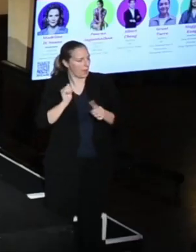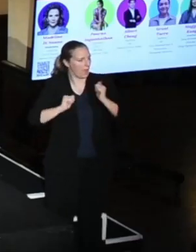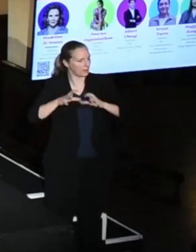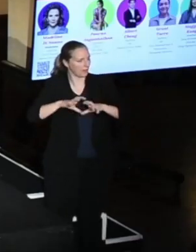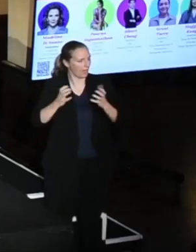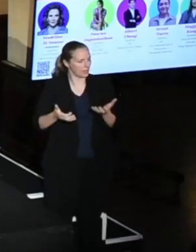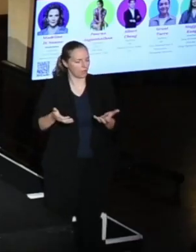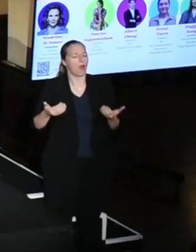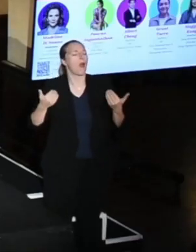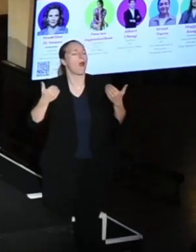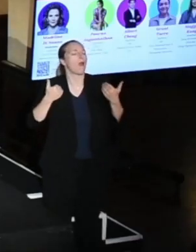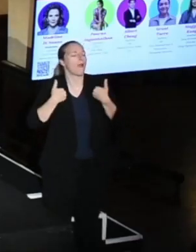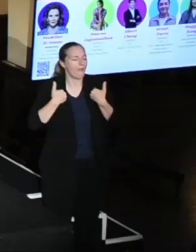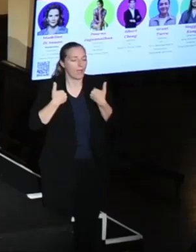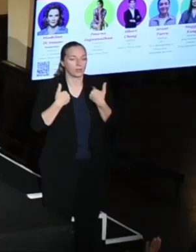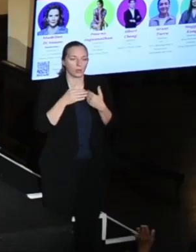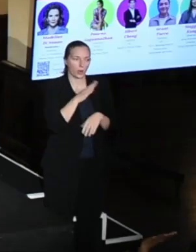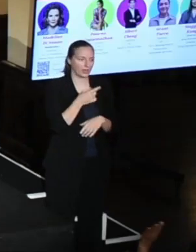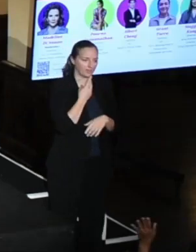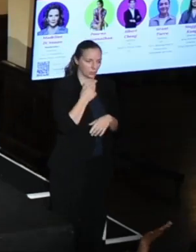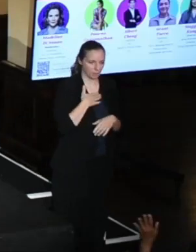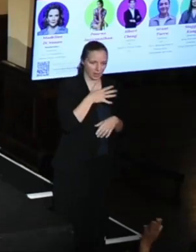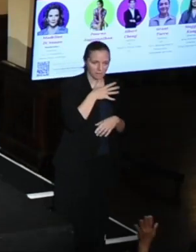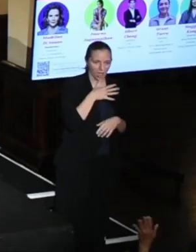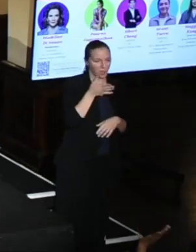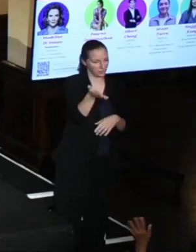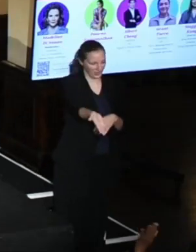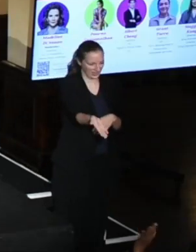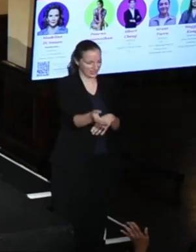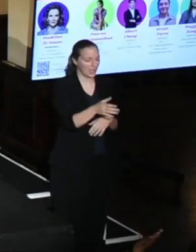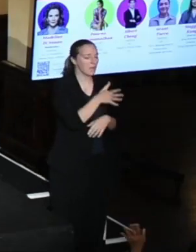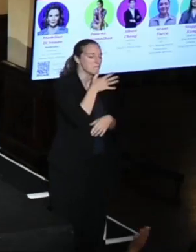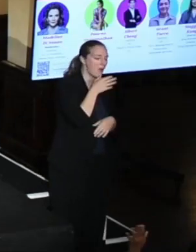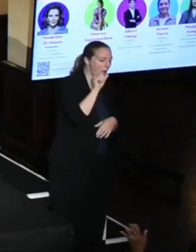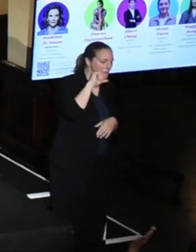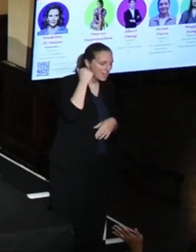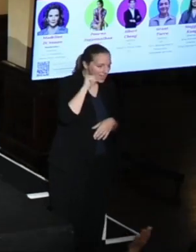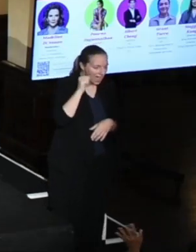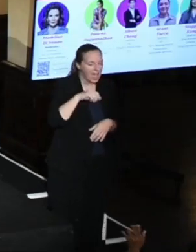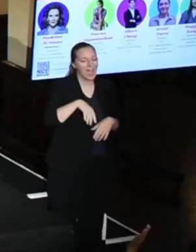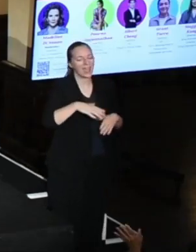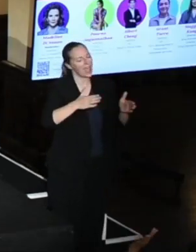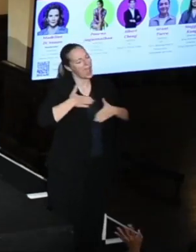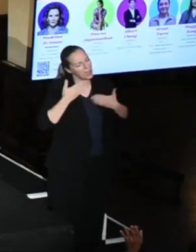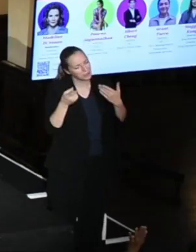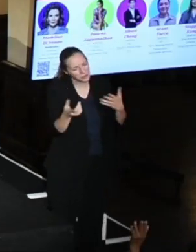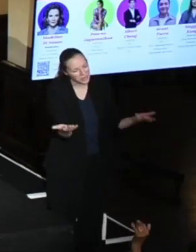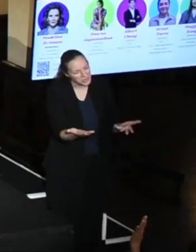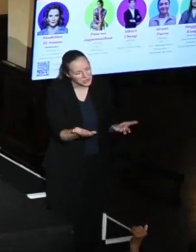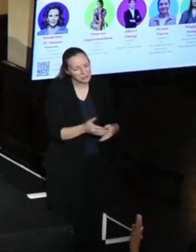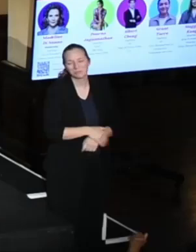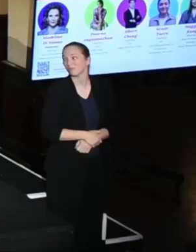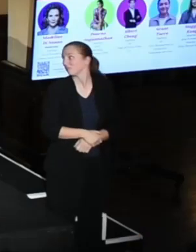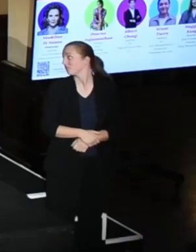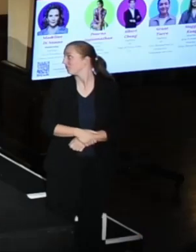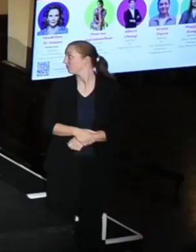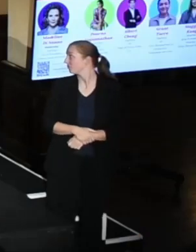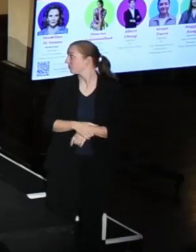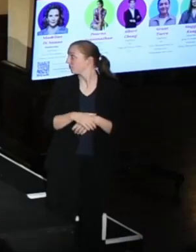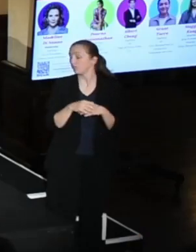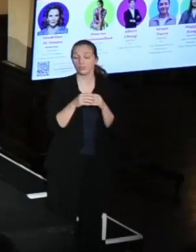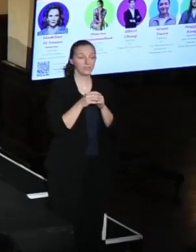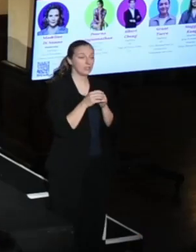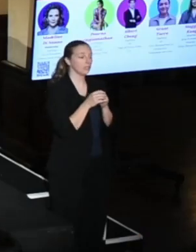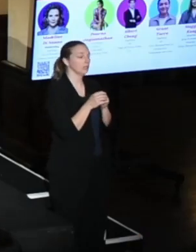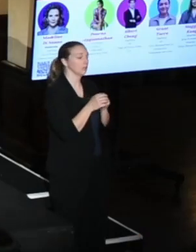took my mom is here. I never told my mom what I was doing. Mama, Auntie, yeah. so glad you're here. Yeah. Welcome. Yeah. The